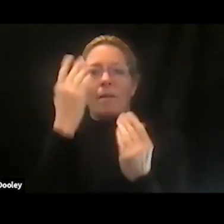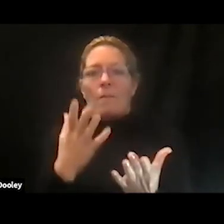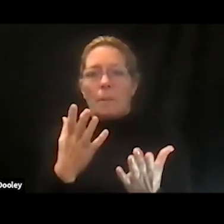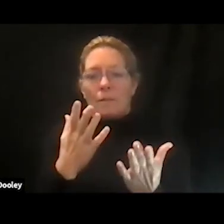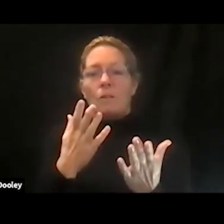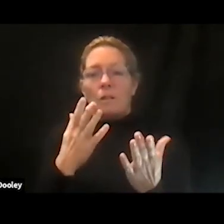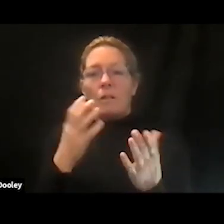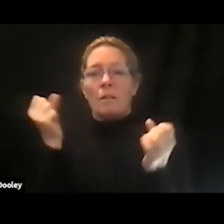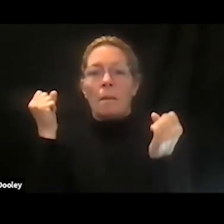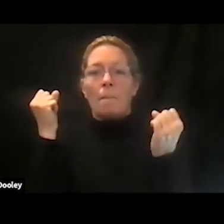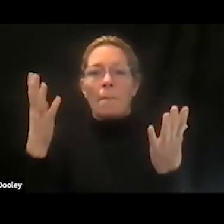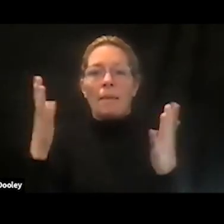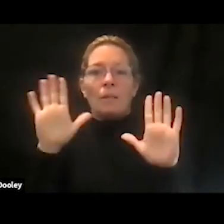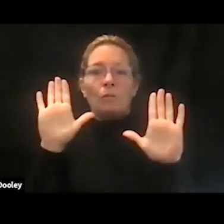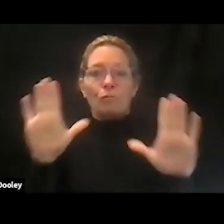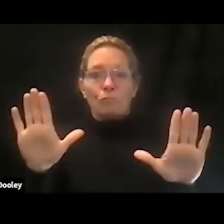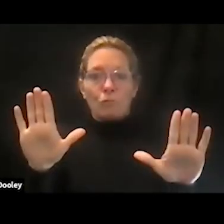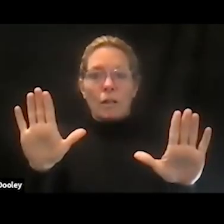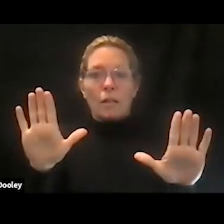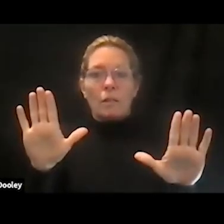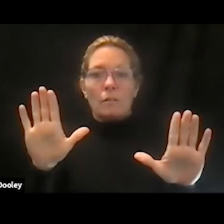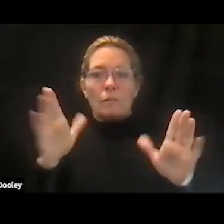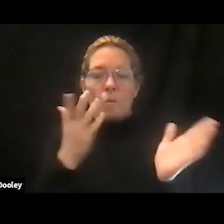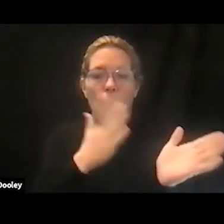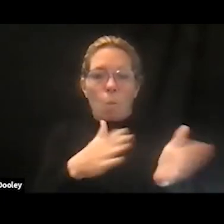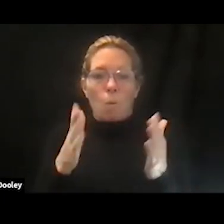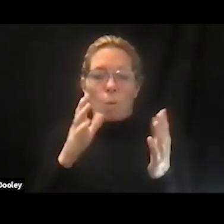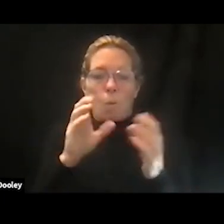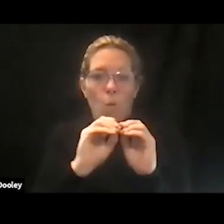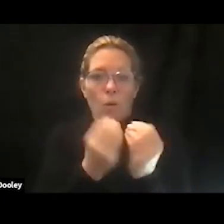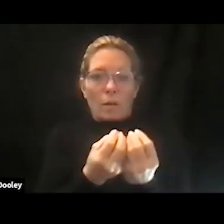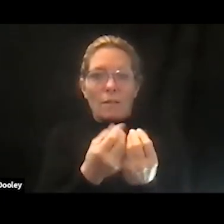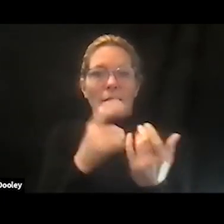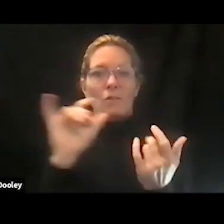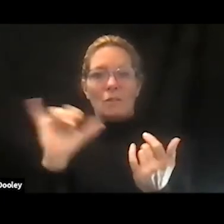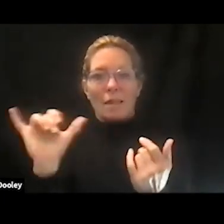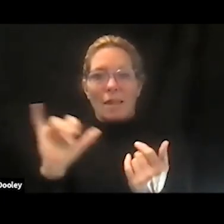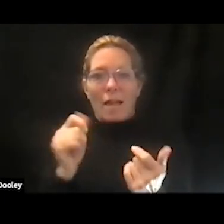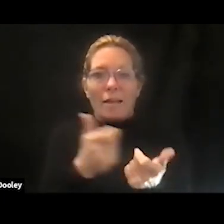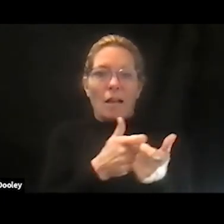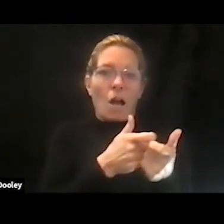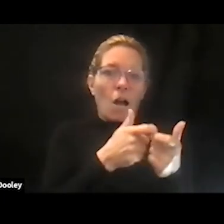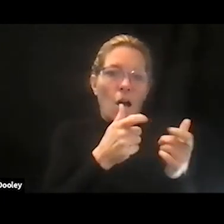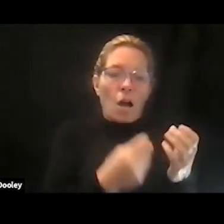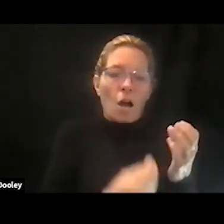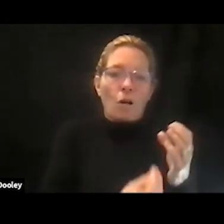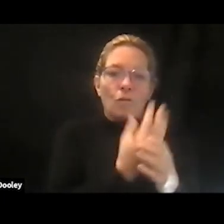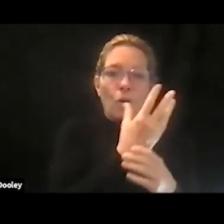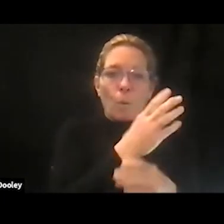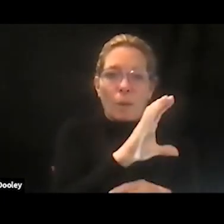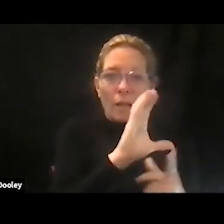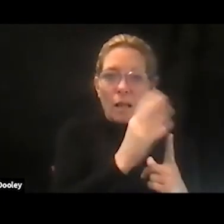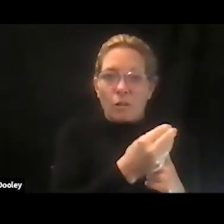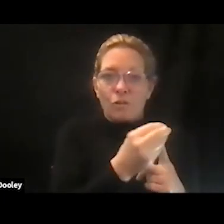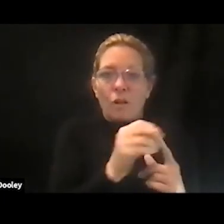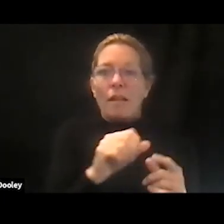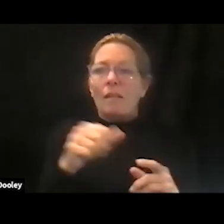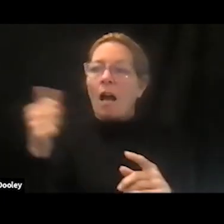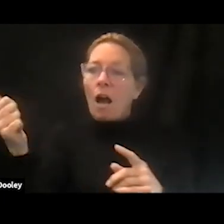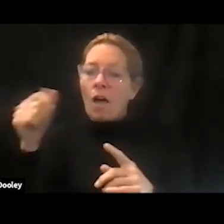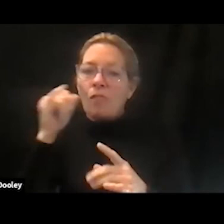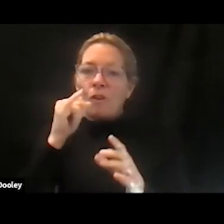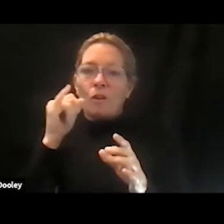there's a lot of great organizations, like A Growing Culture and so many others who are uplifting those truths.